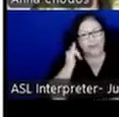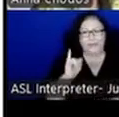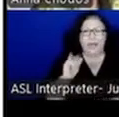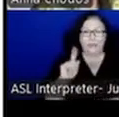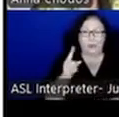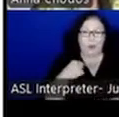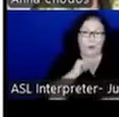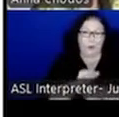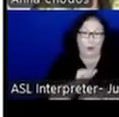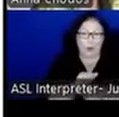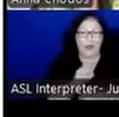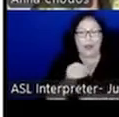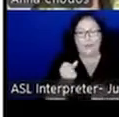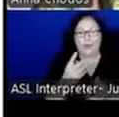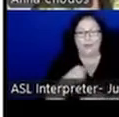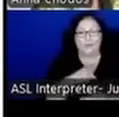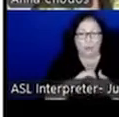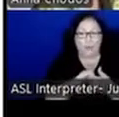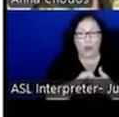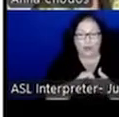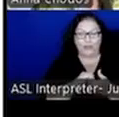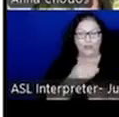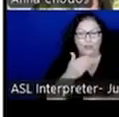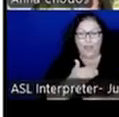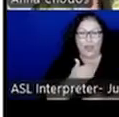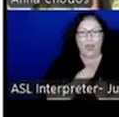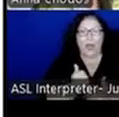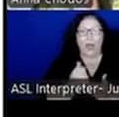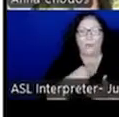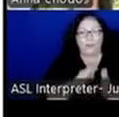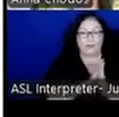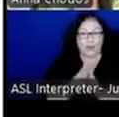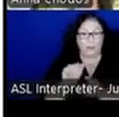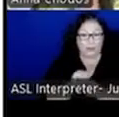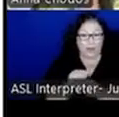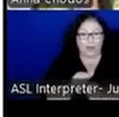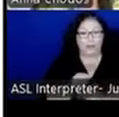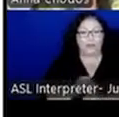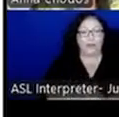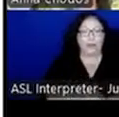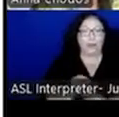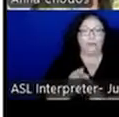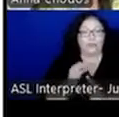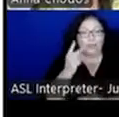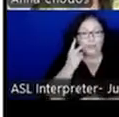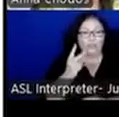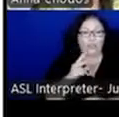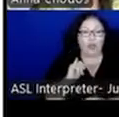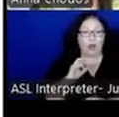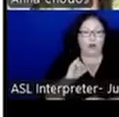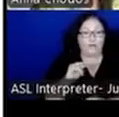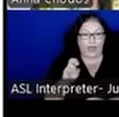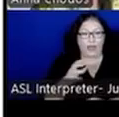many of our partners are that are helping us to develop all this training, particularly UC Irvine, in addition to our UCSF